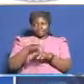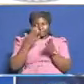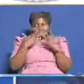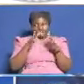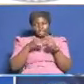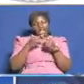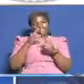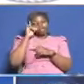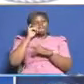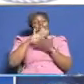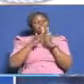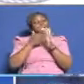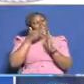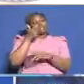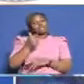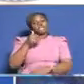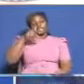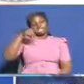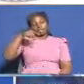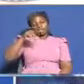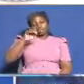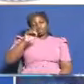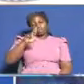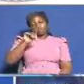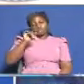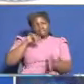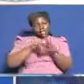in this part of the Indian Ocean